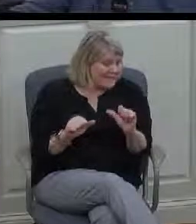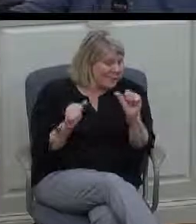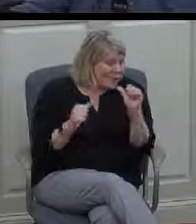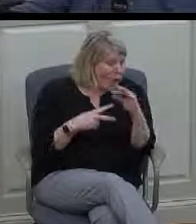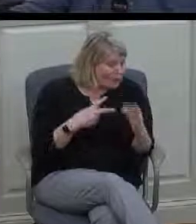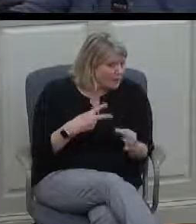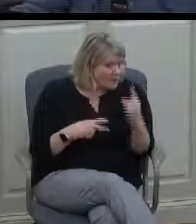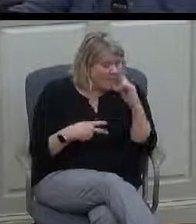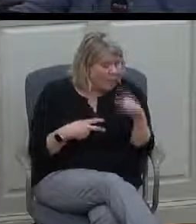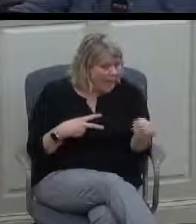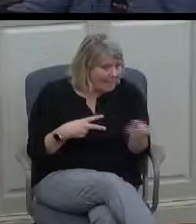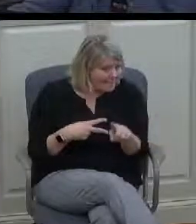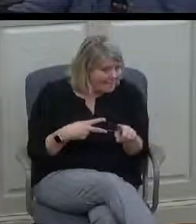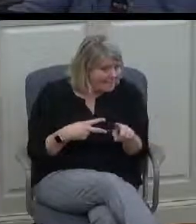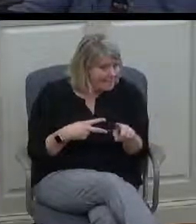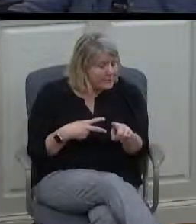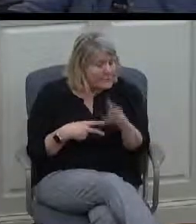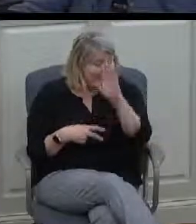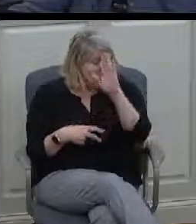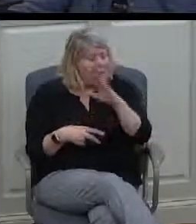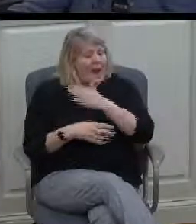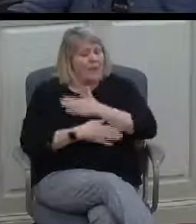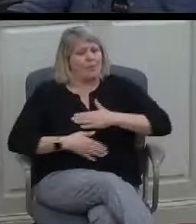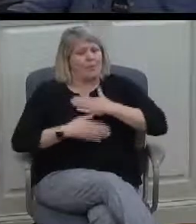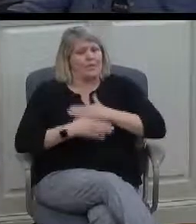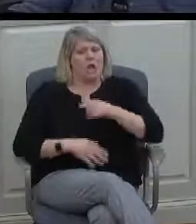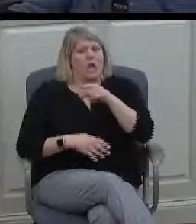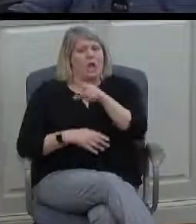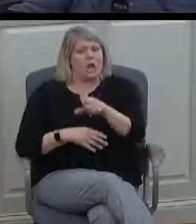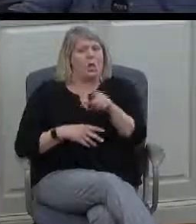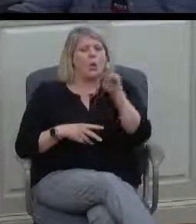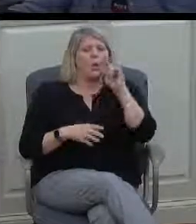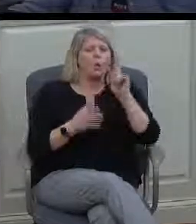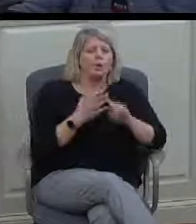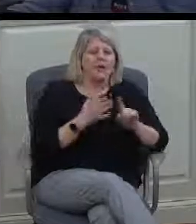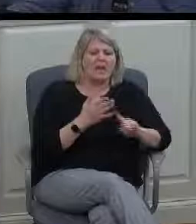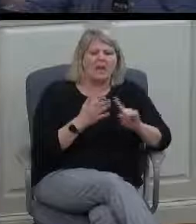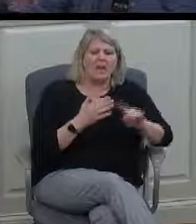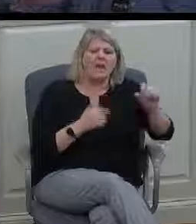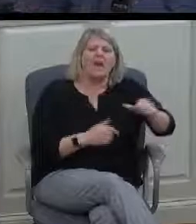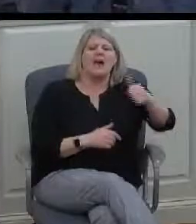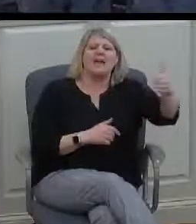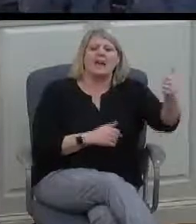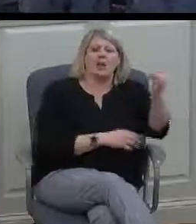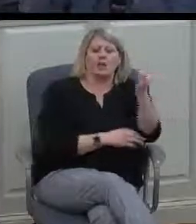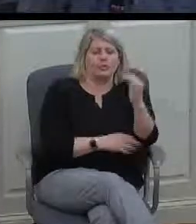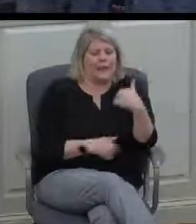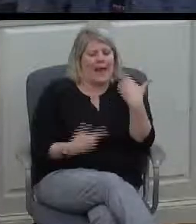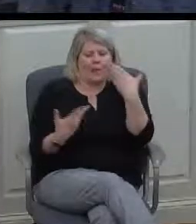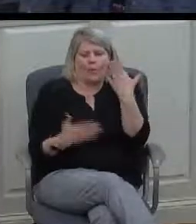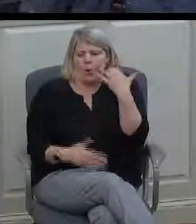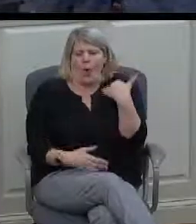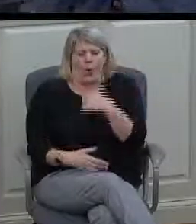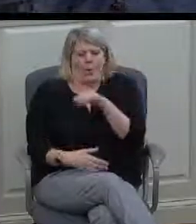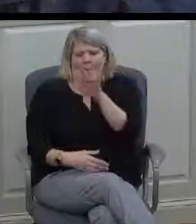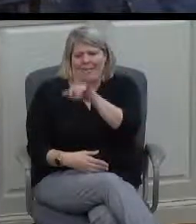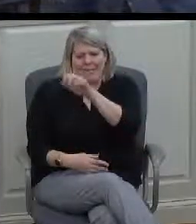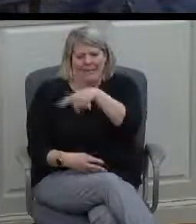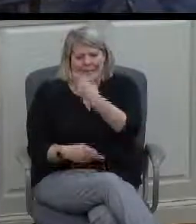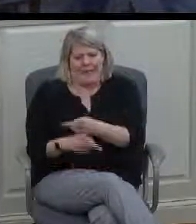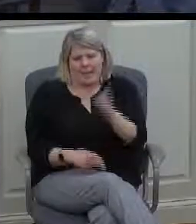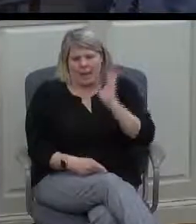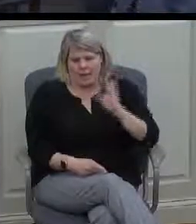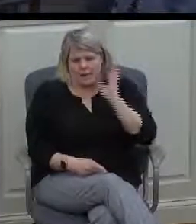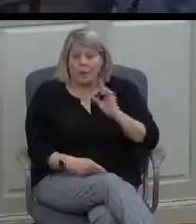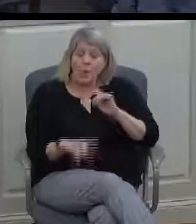And I appreciate you looking at a different tree than the ginkgo. I don't really know why that was picked. But that would be a good